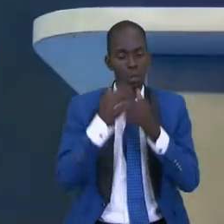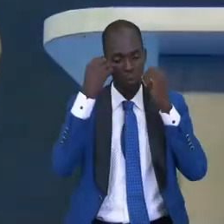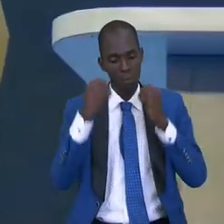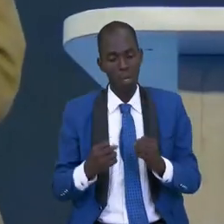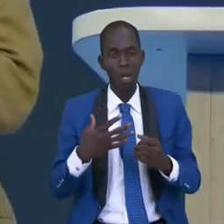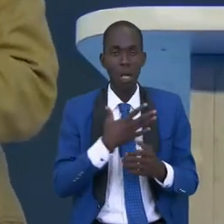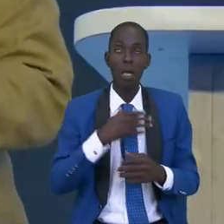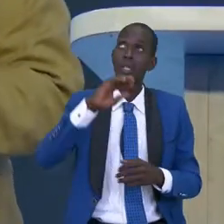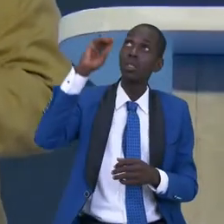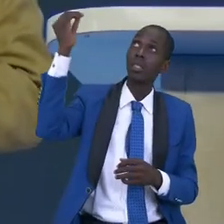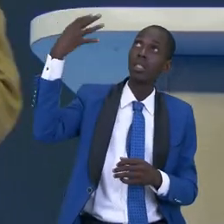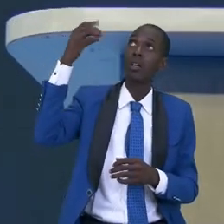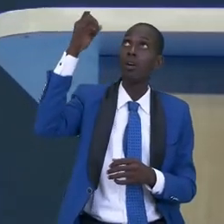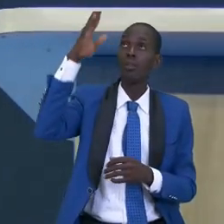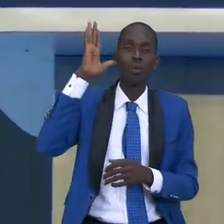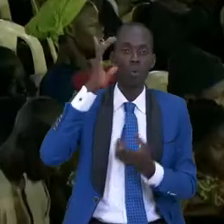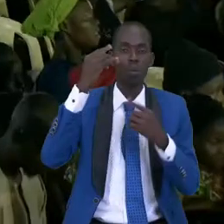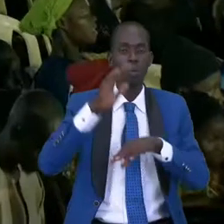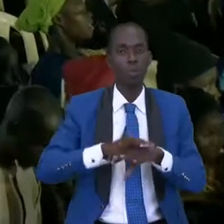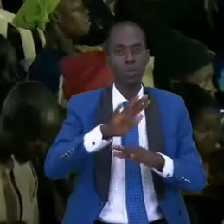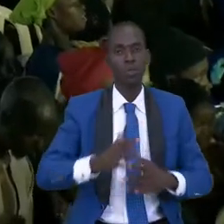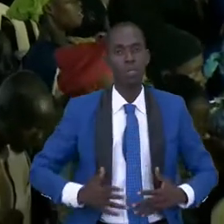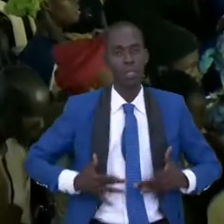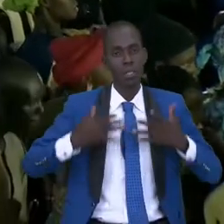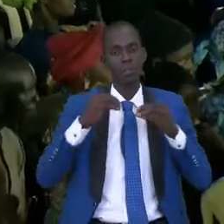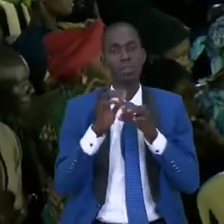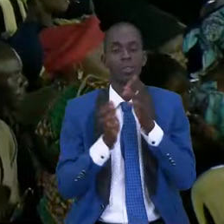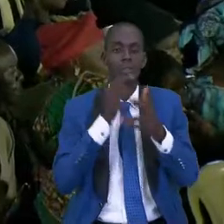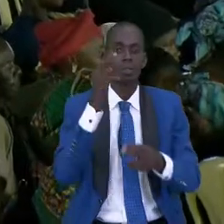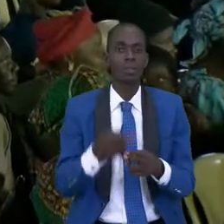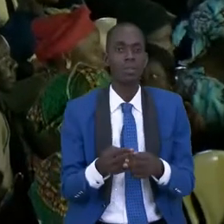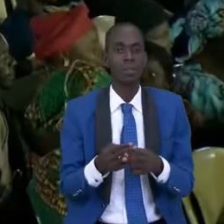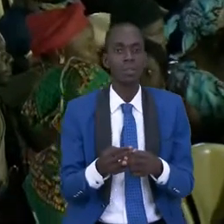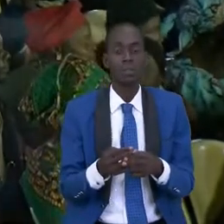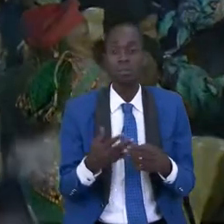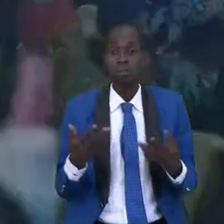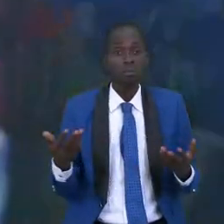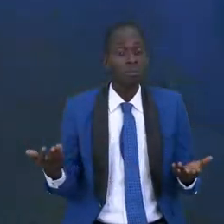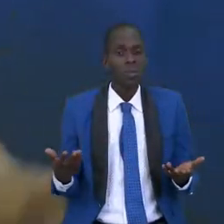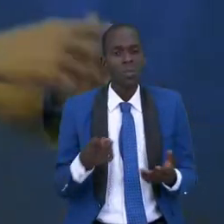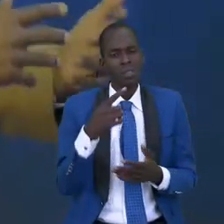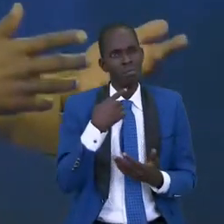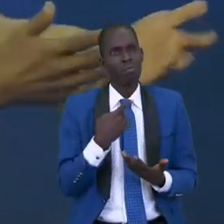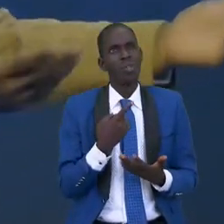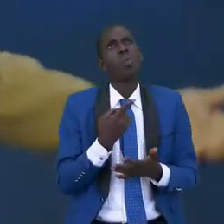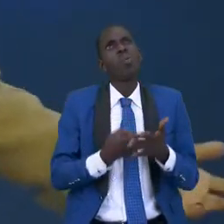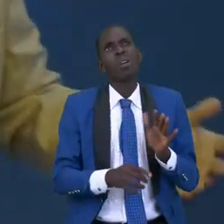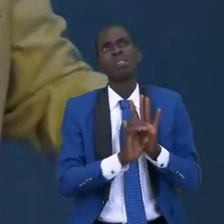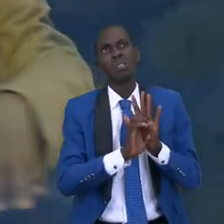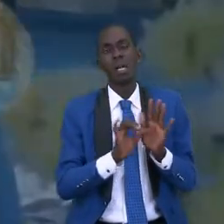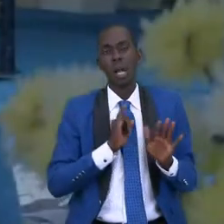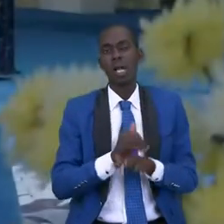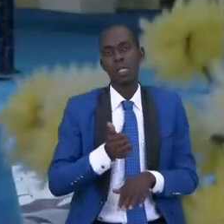God will come into your life in Jesus' name. Okay, what if I don't repent? What if I go